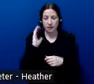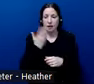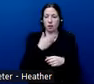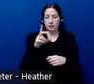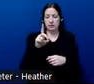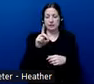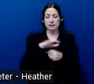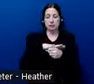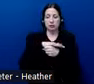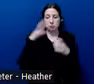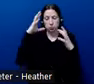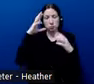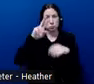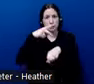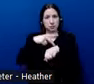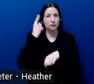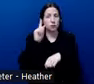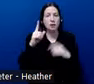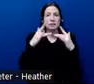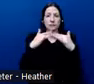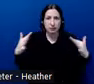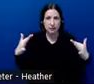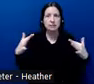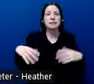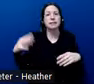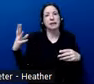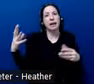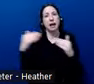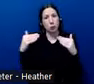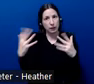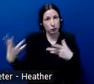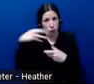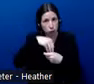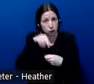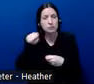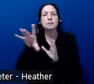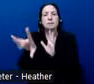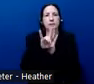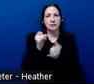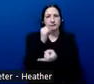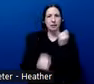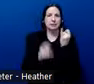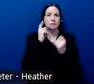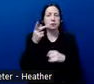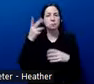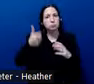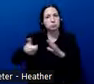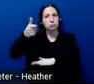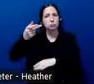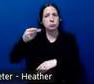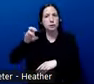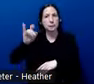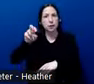inclusion has been chosen as a finalist for the Premier's Award for Excellence in Education. Beth